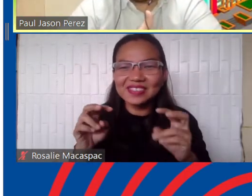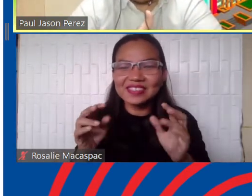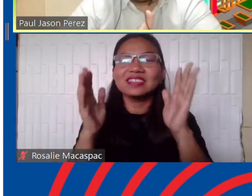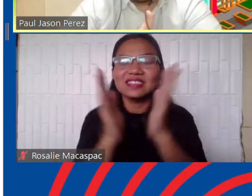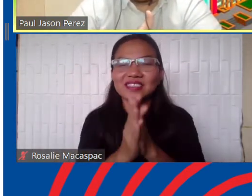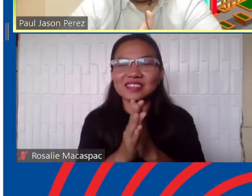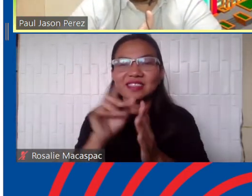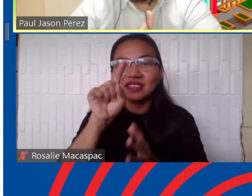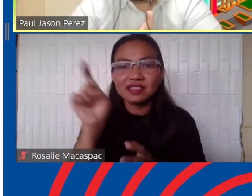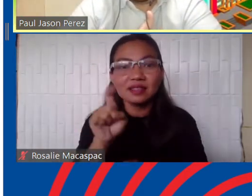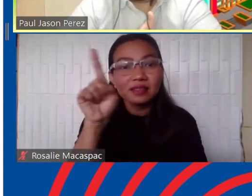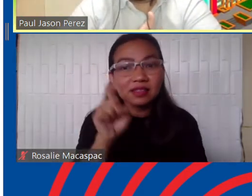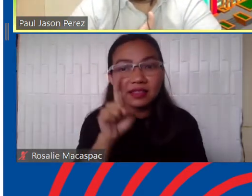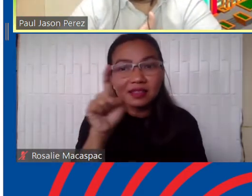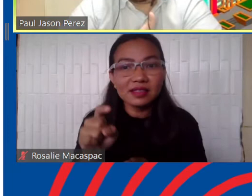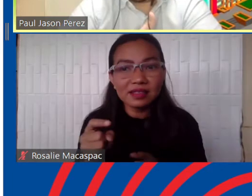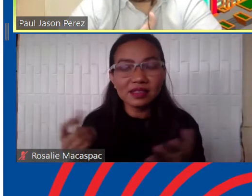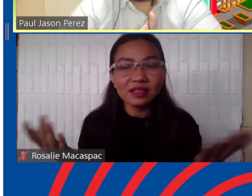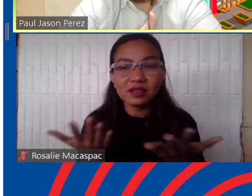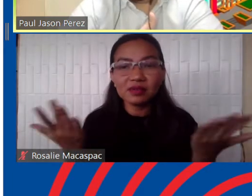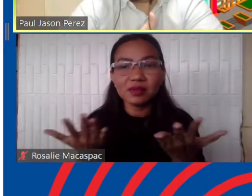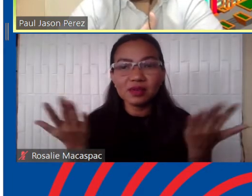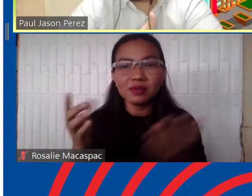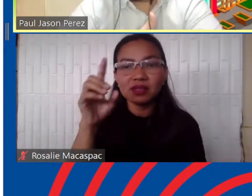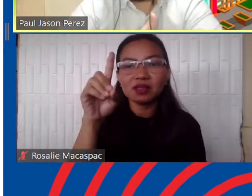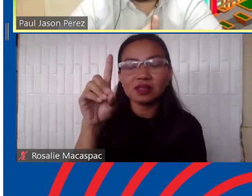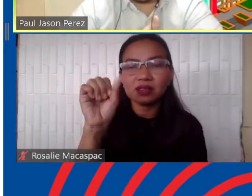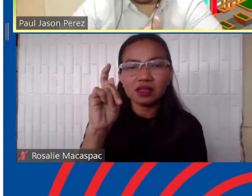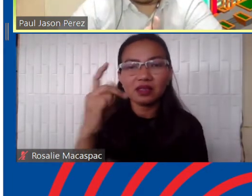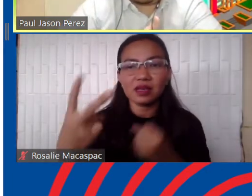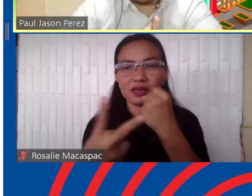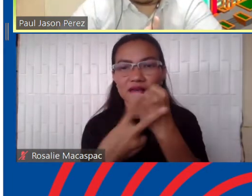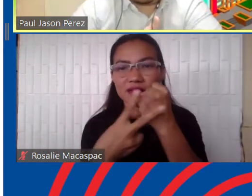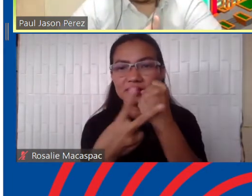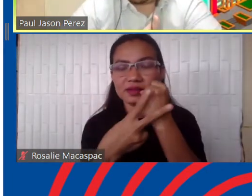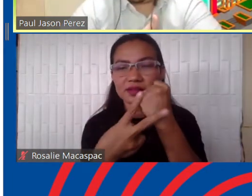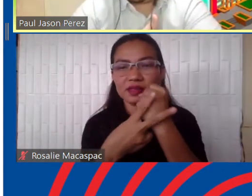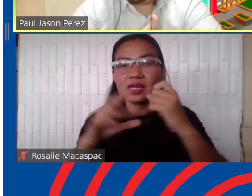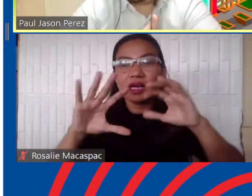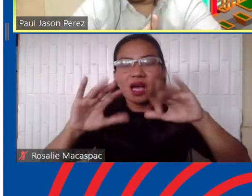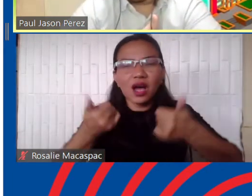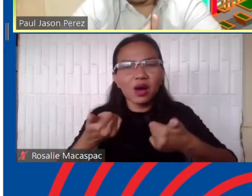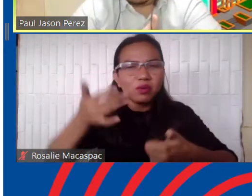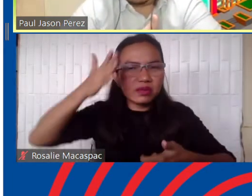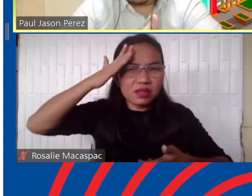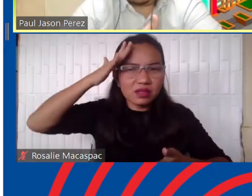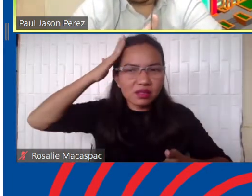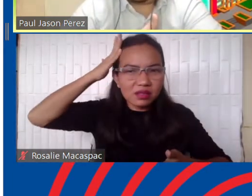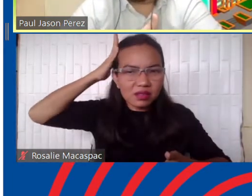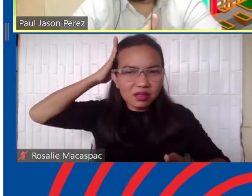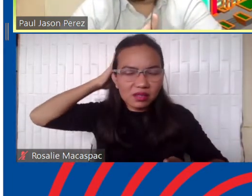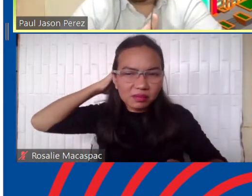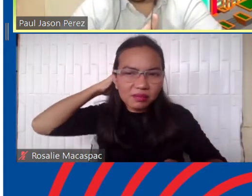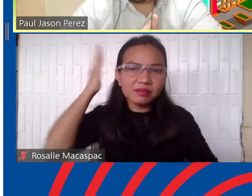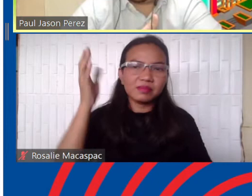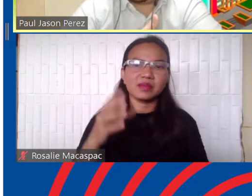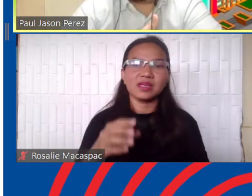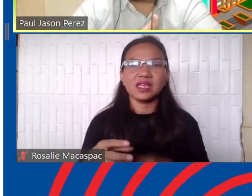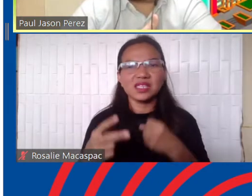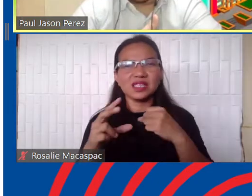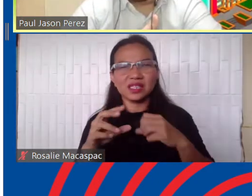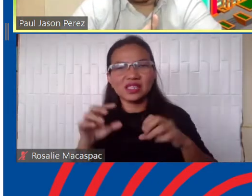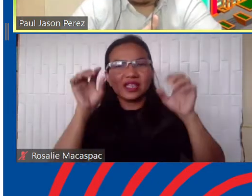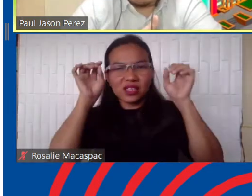Where will the data be stored? How sensitive is the data?